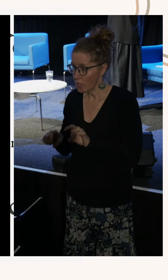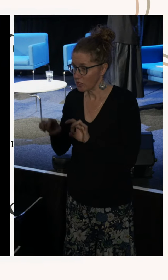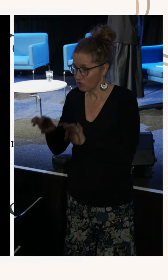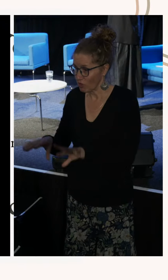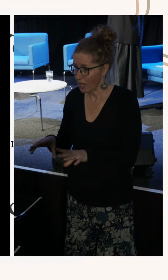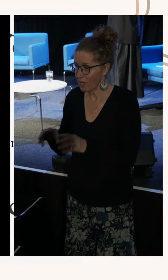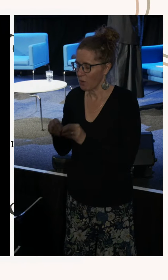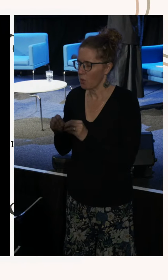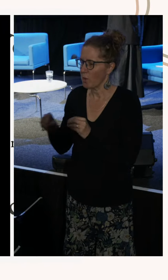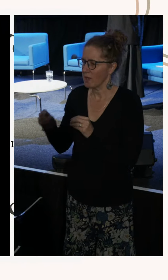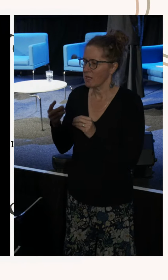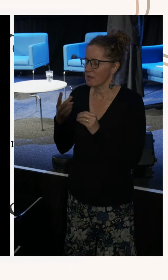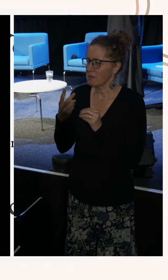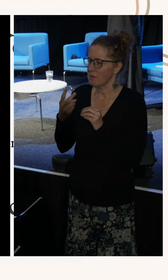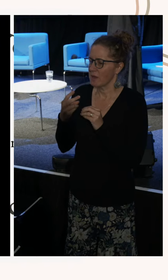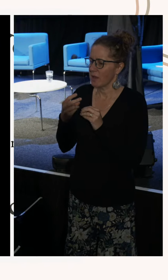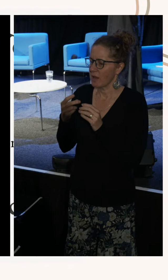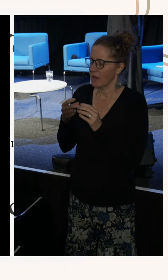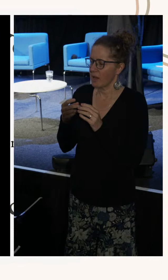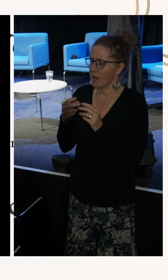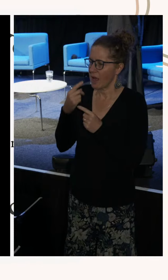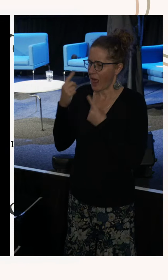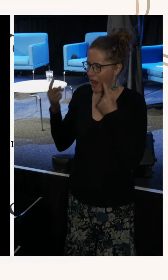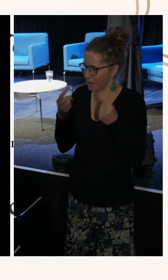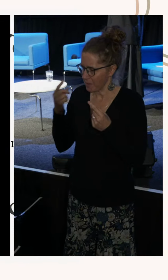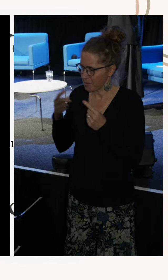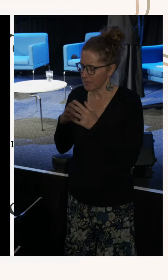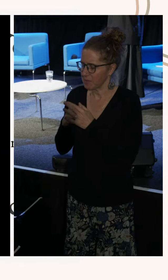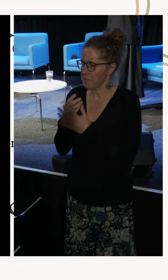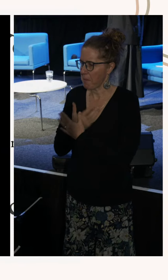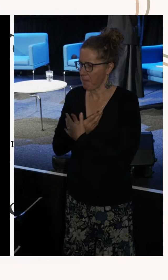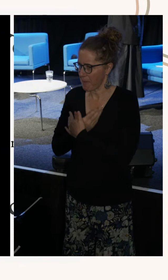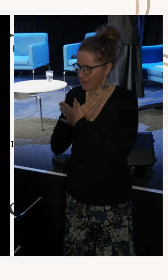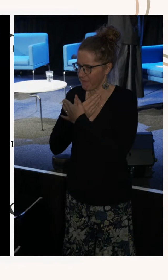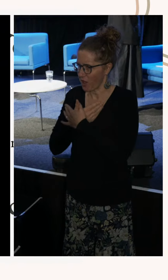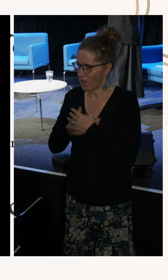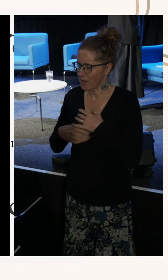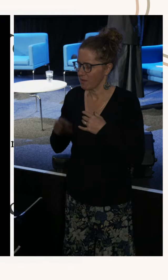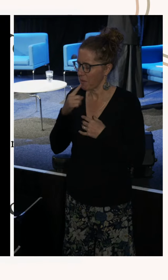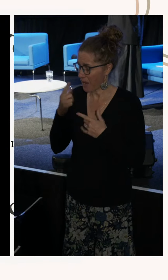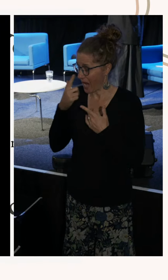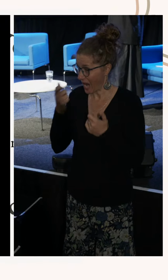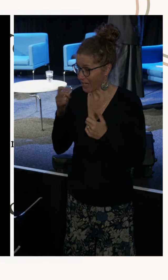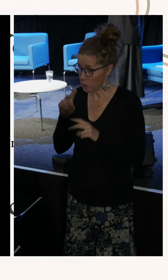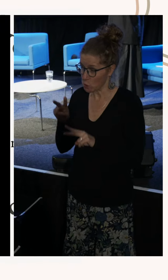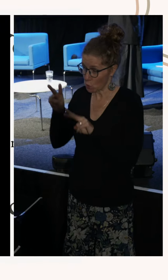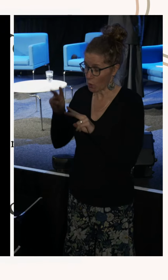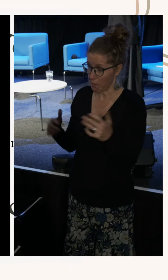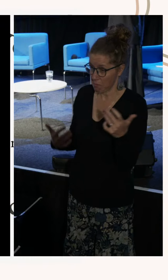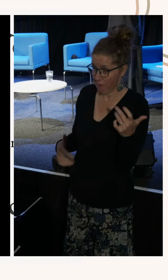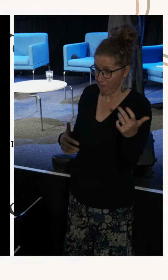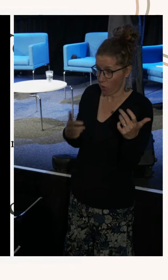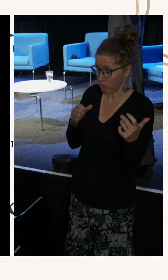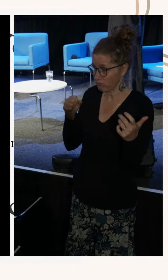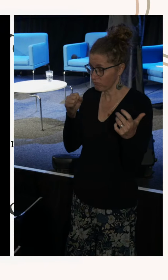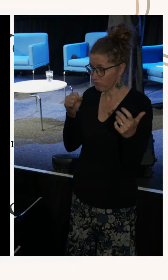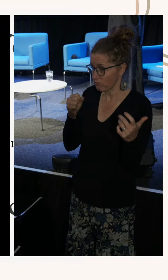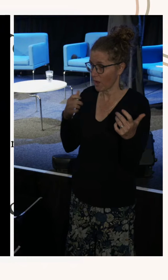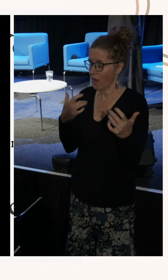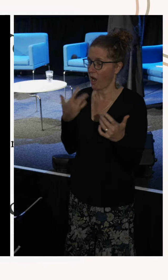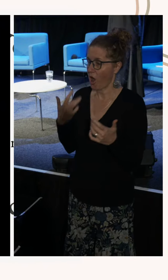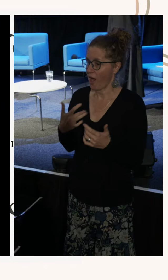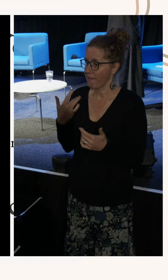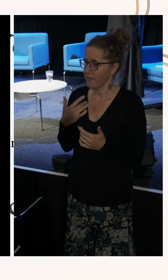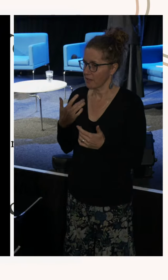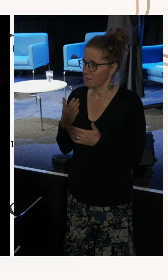Butterfly. I counted and do still count myself so lucky to have been able to see him perform this live. There is much to be said about